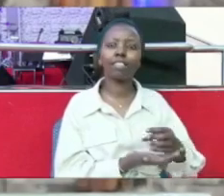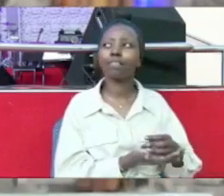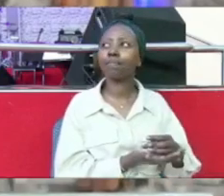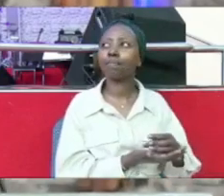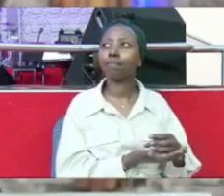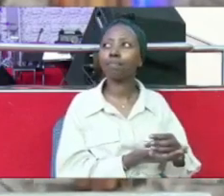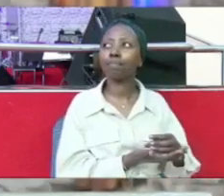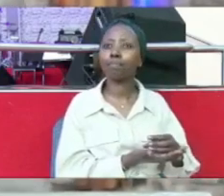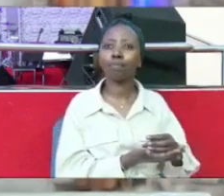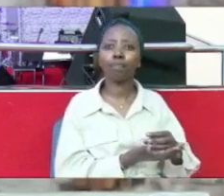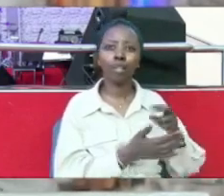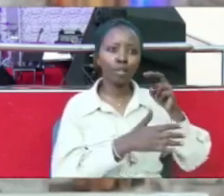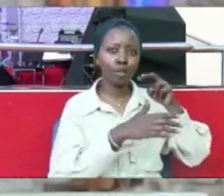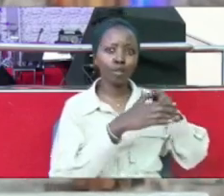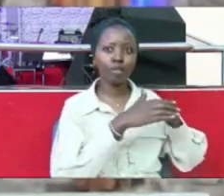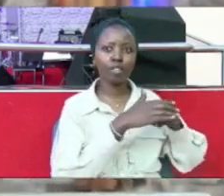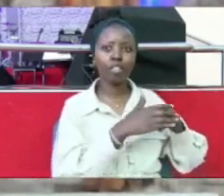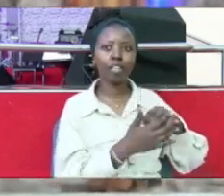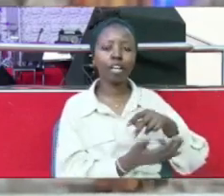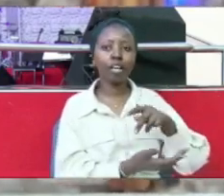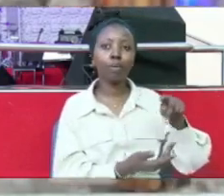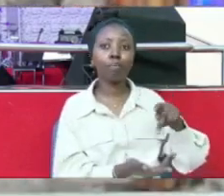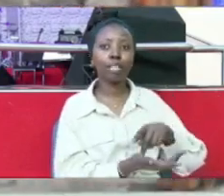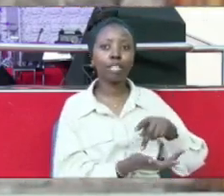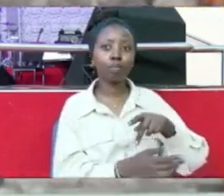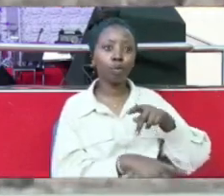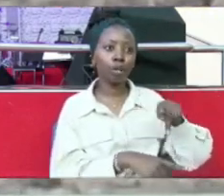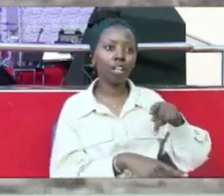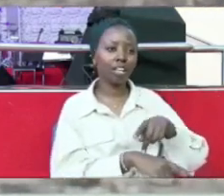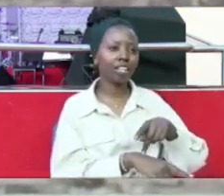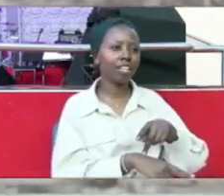So we went, as we were going he took the first zip.